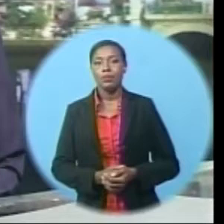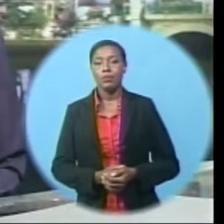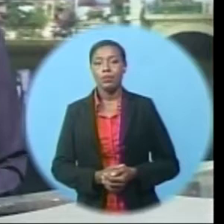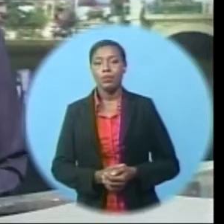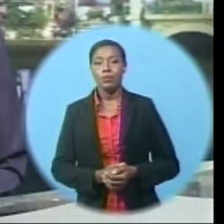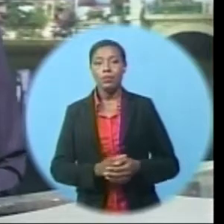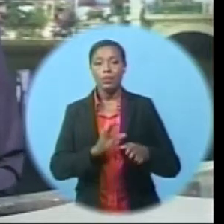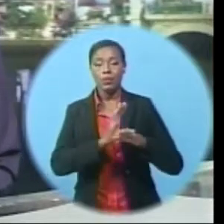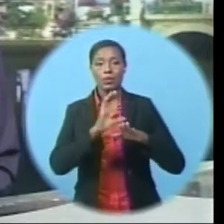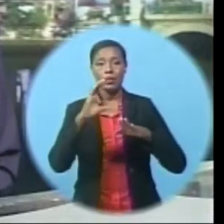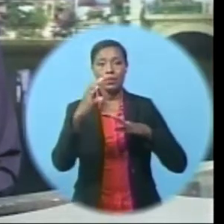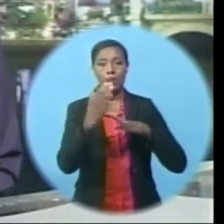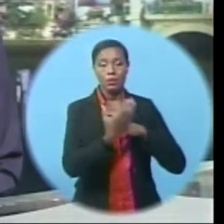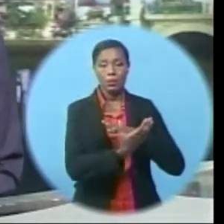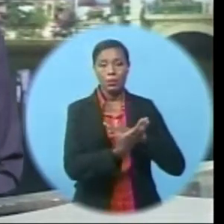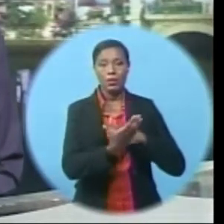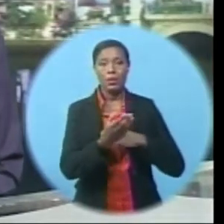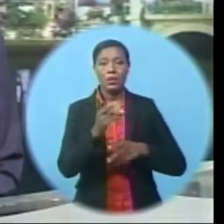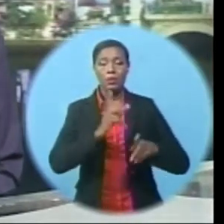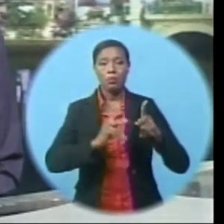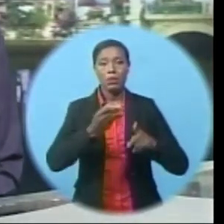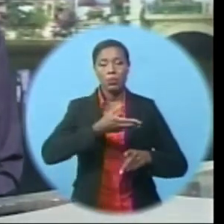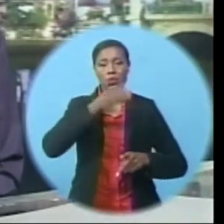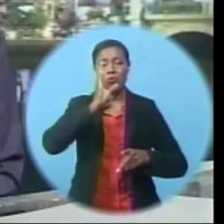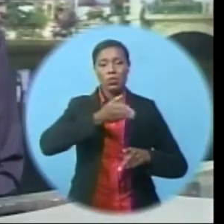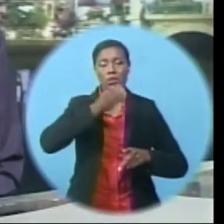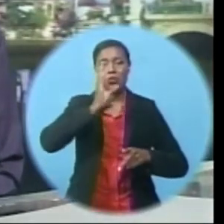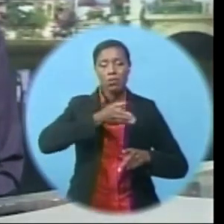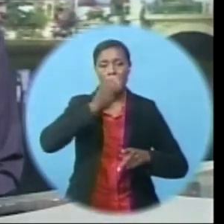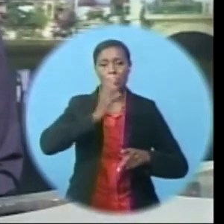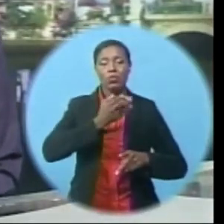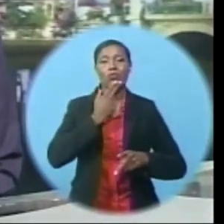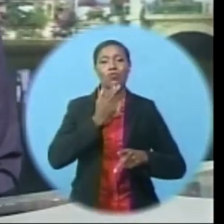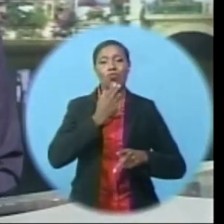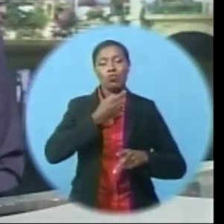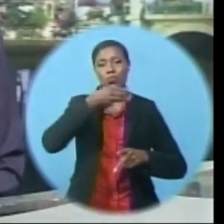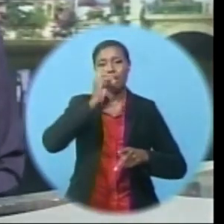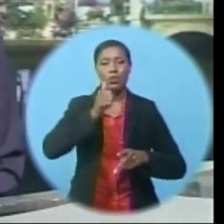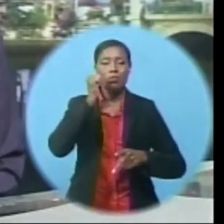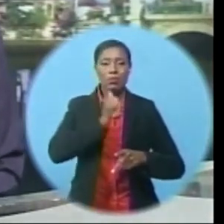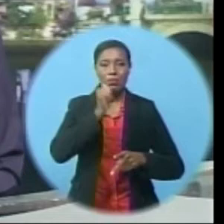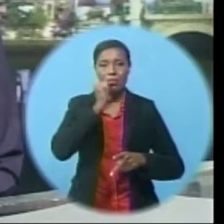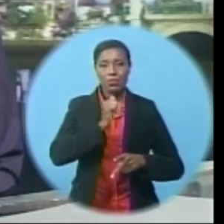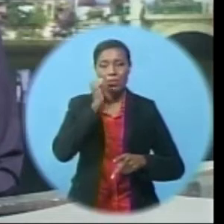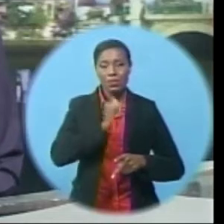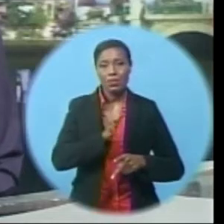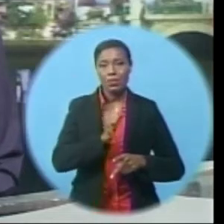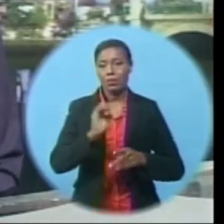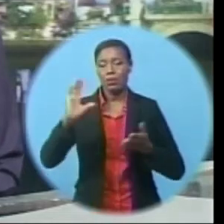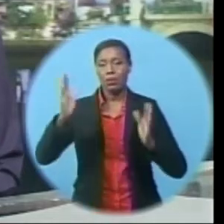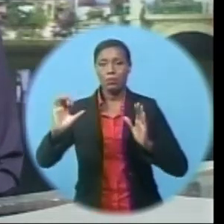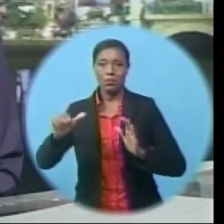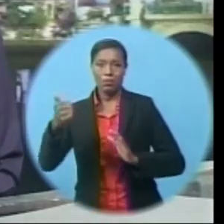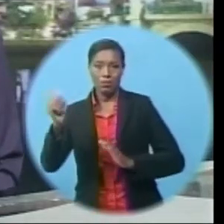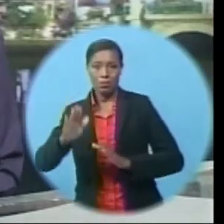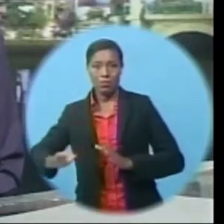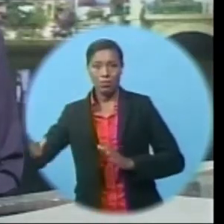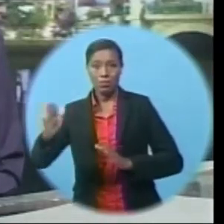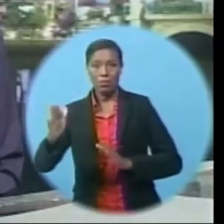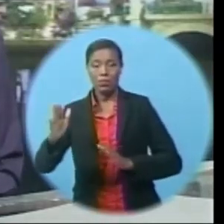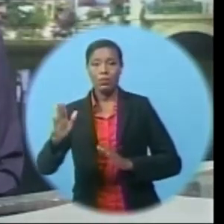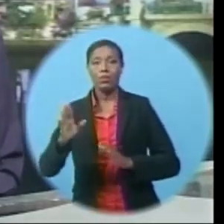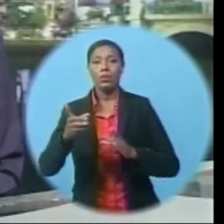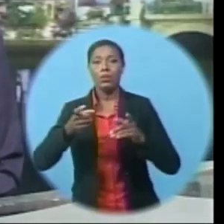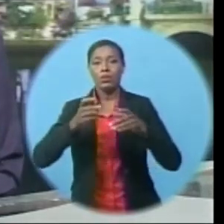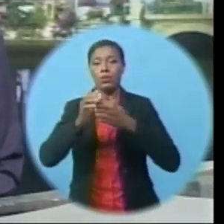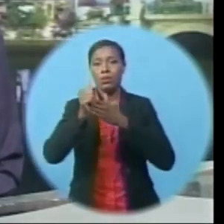More sweet drinks are consumed in the Caribbean every day than anywhere else in the world. This worrying trend was announced by Director of the